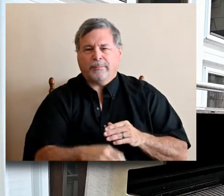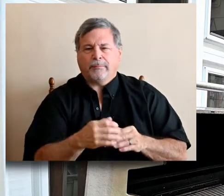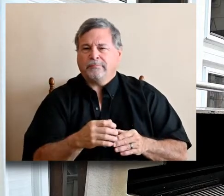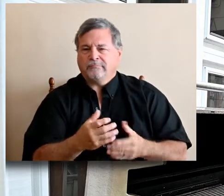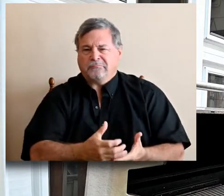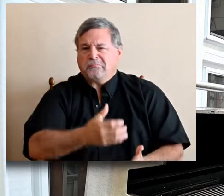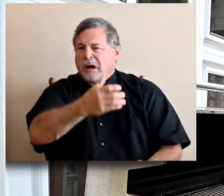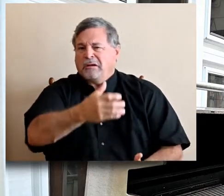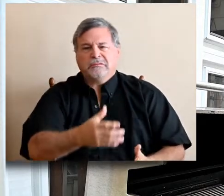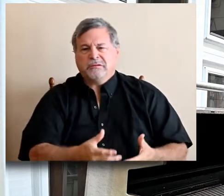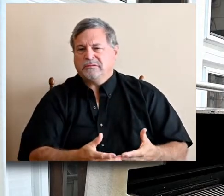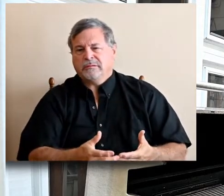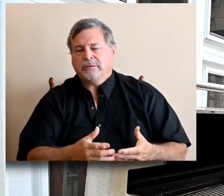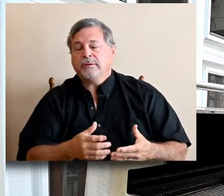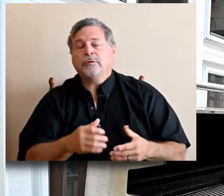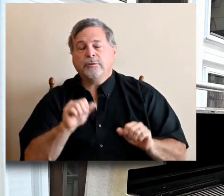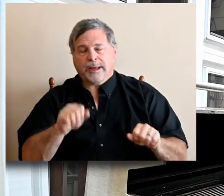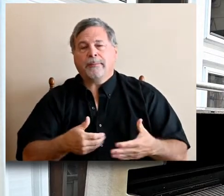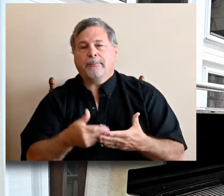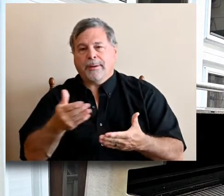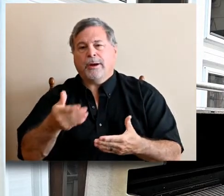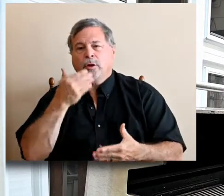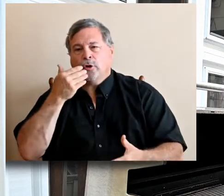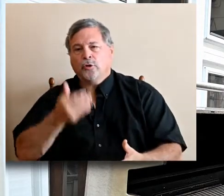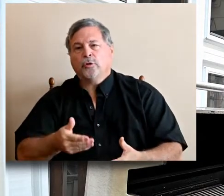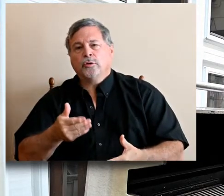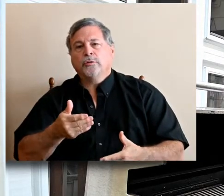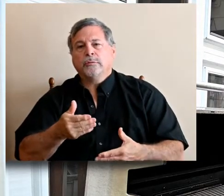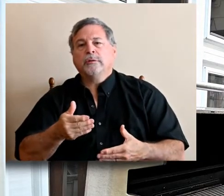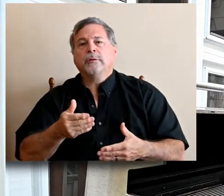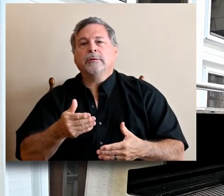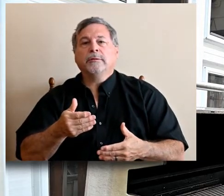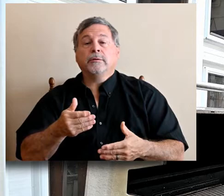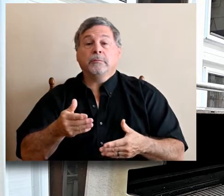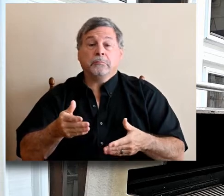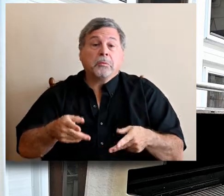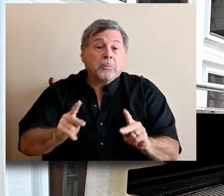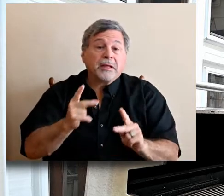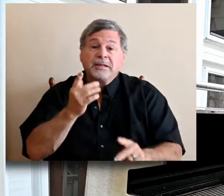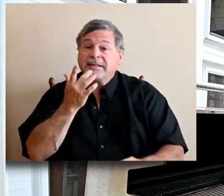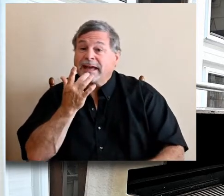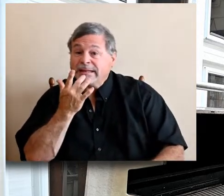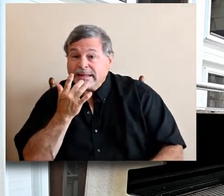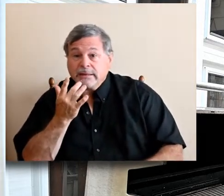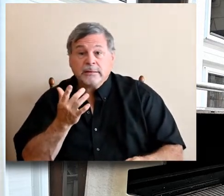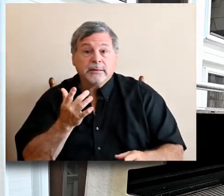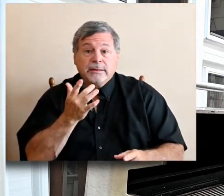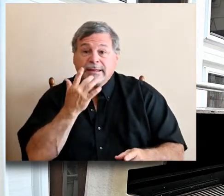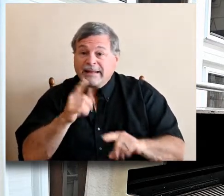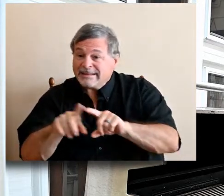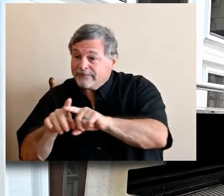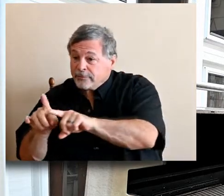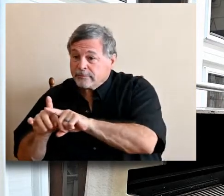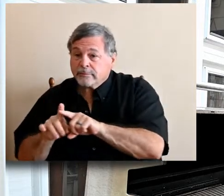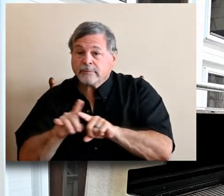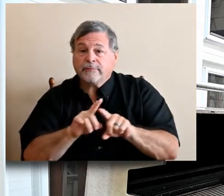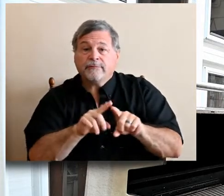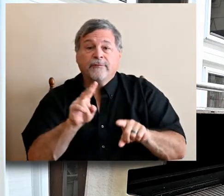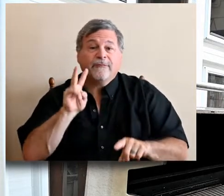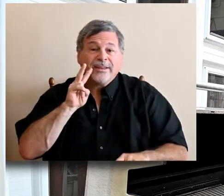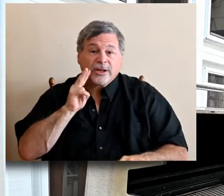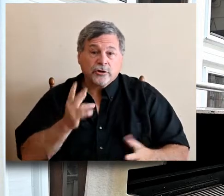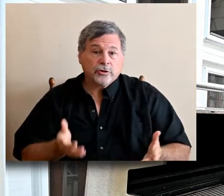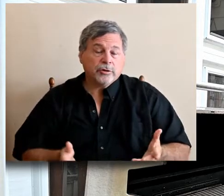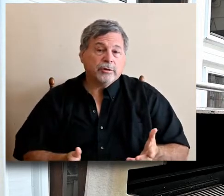of this and think it's great. There are places you can go to that will actually allow you to do tastings, so you can actually taste the balsamic